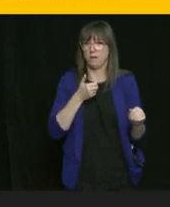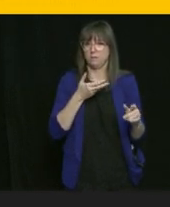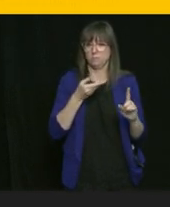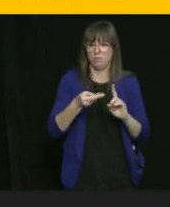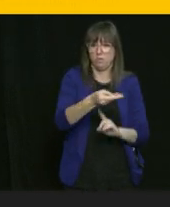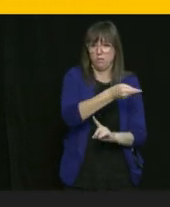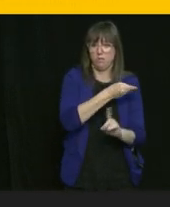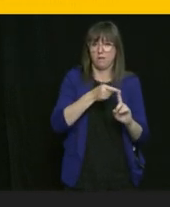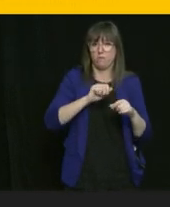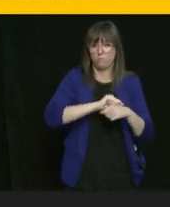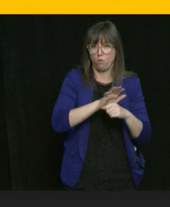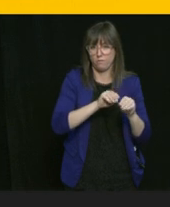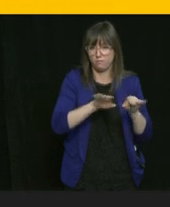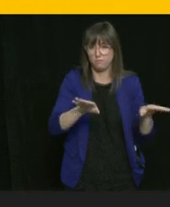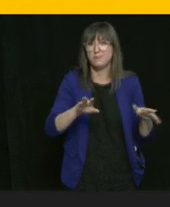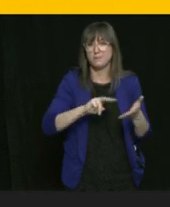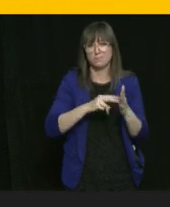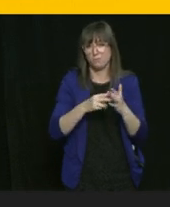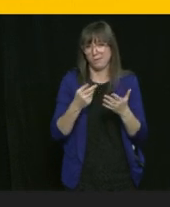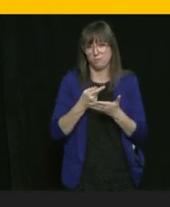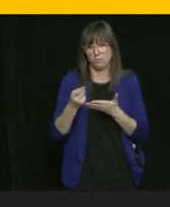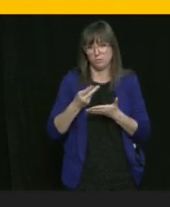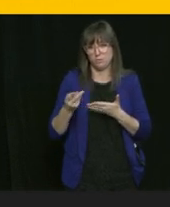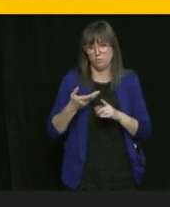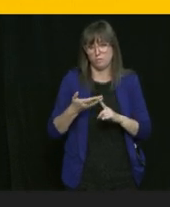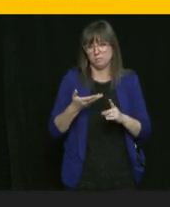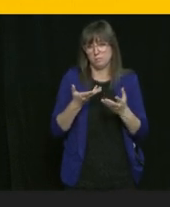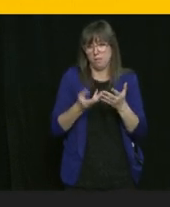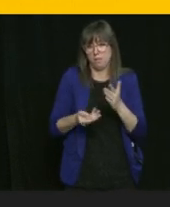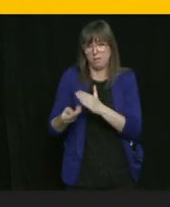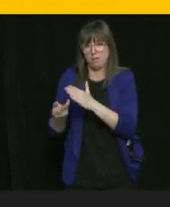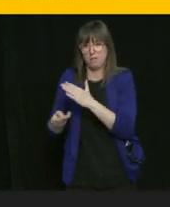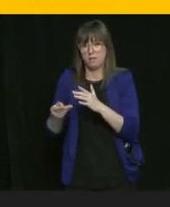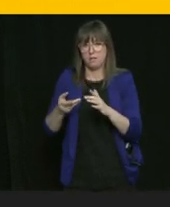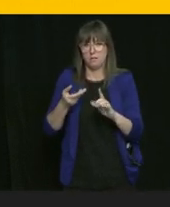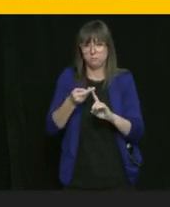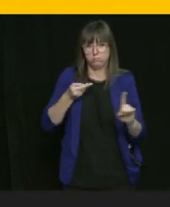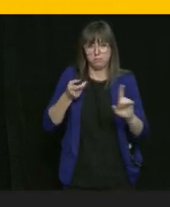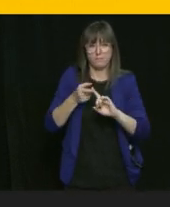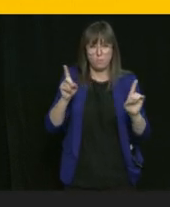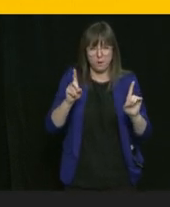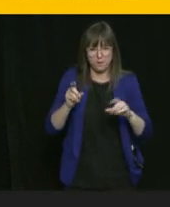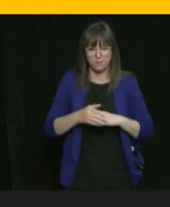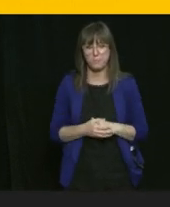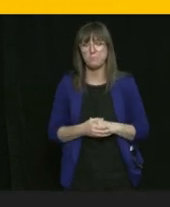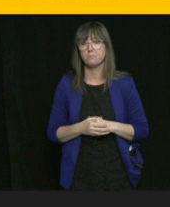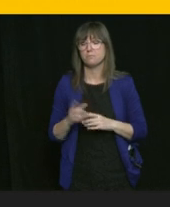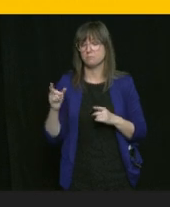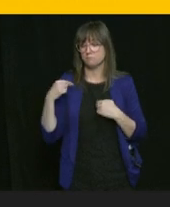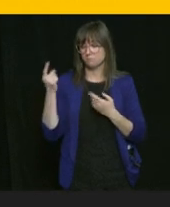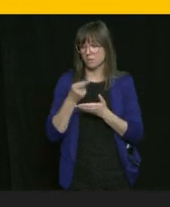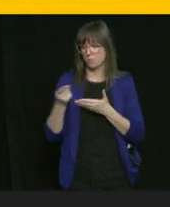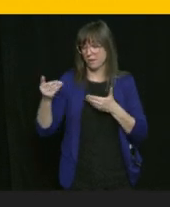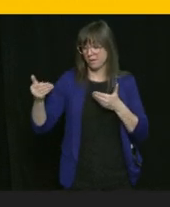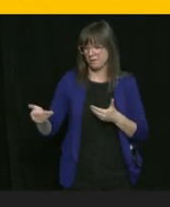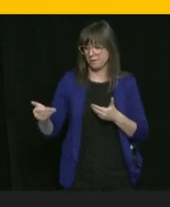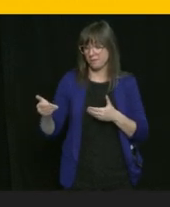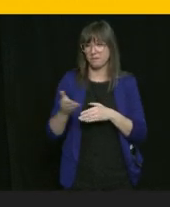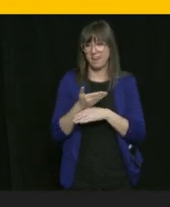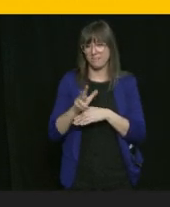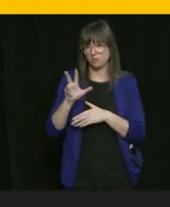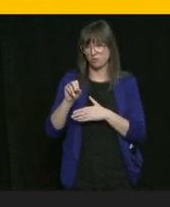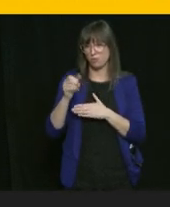cases by several weeks, owing to the prolonged natural history of the disease. Over the past week, an average of 30 deaths